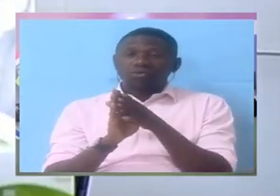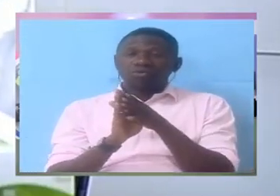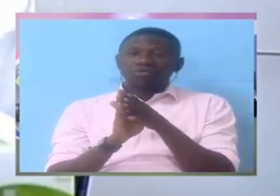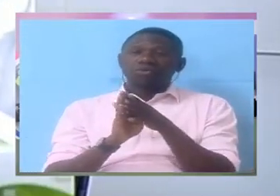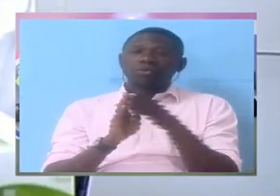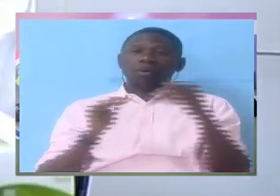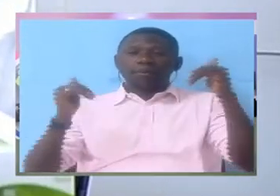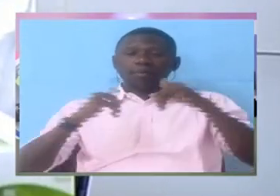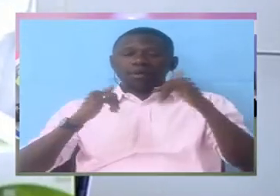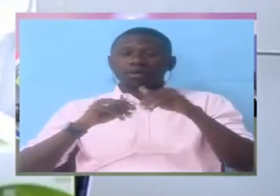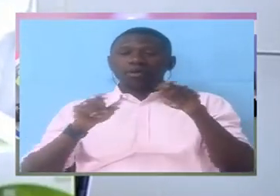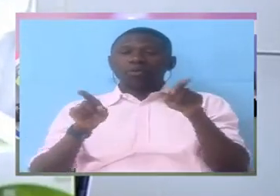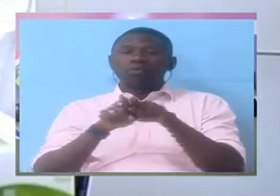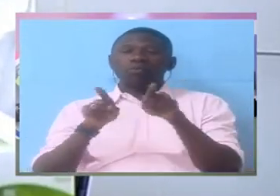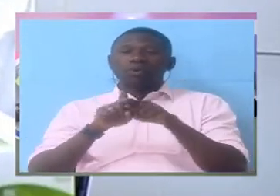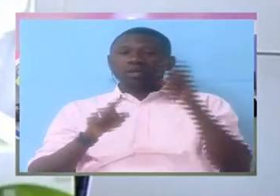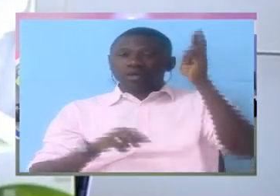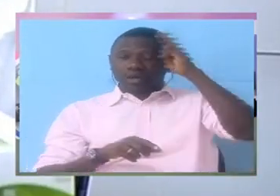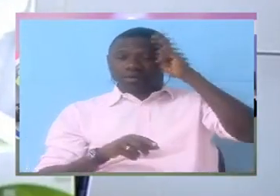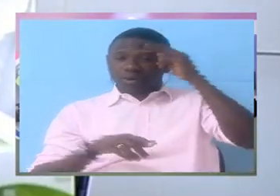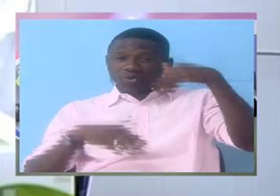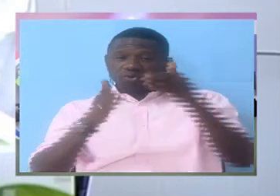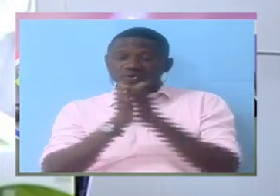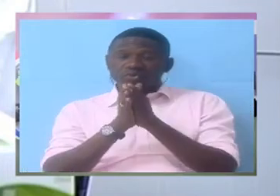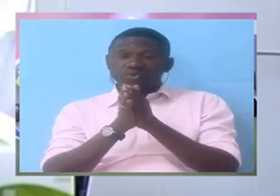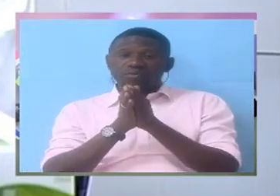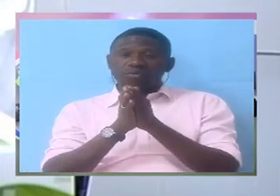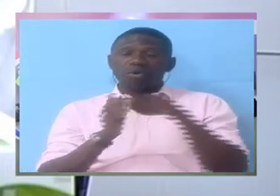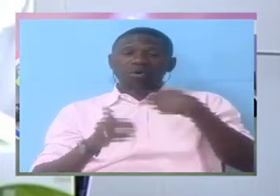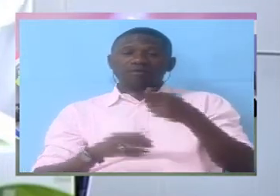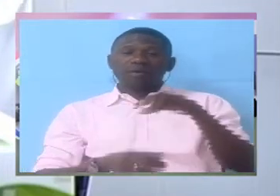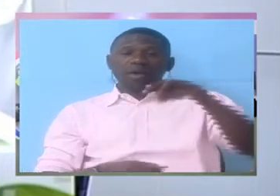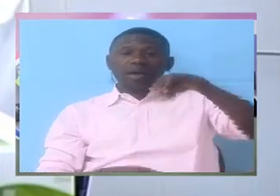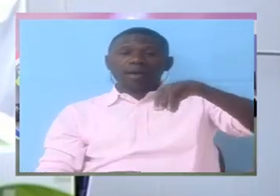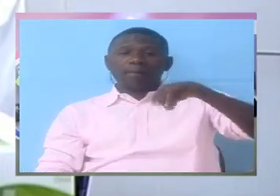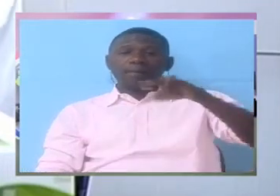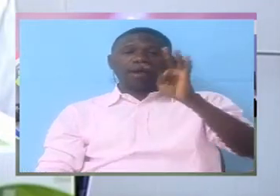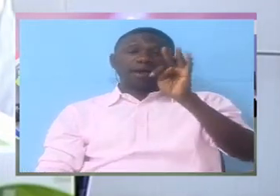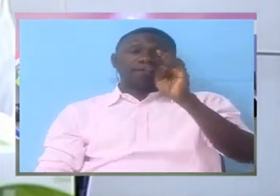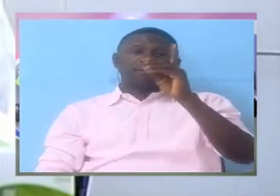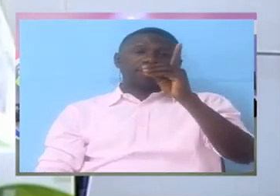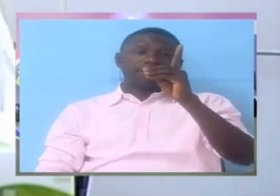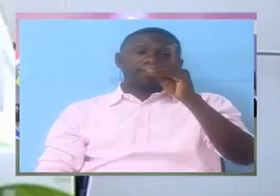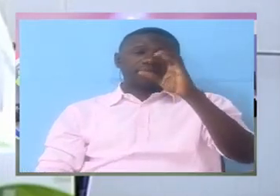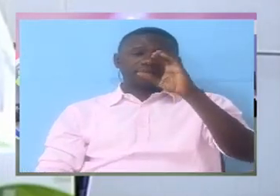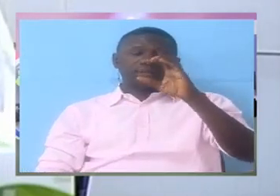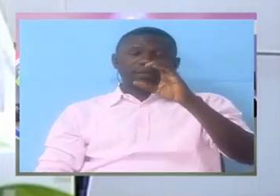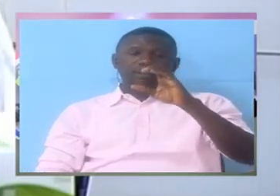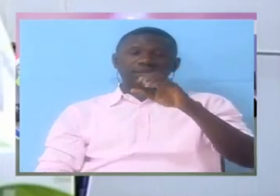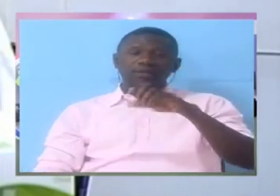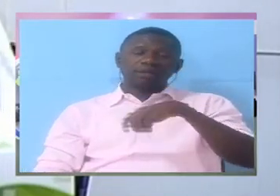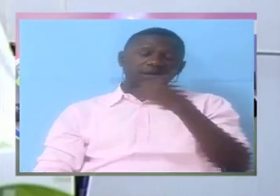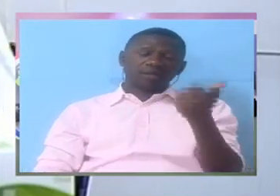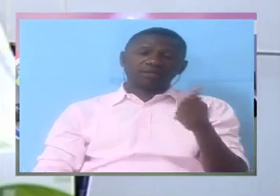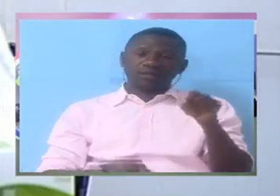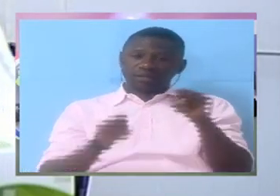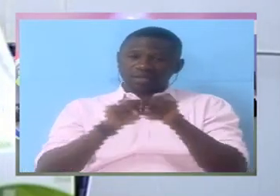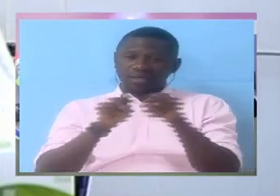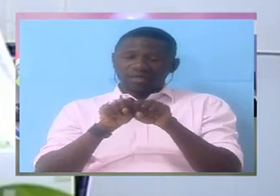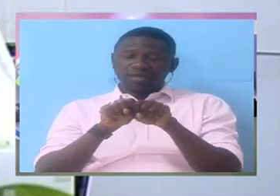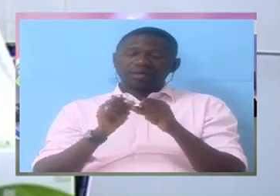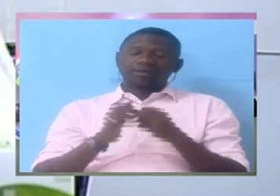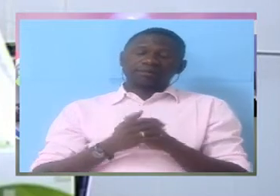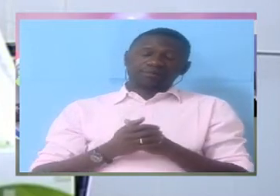lonko akata MFDC rebel ol aning Senegal temo ba. Yes, I served in many tax forces. Ah, ngadu ko